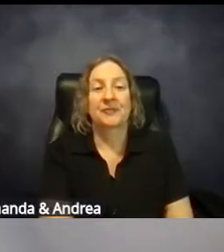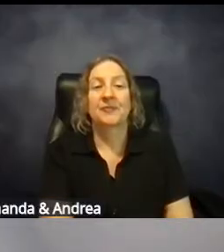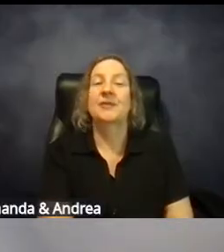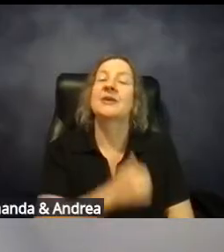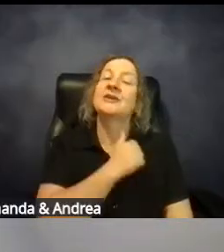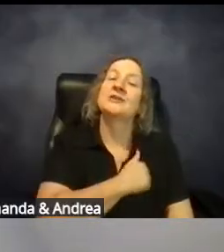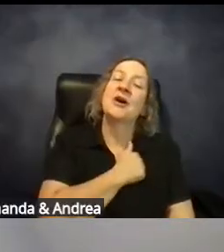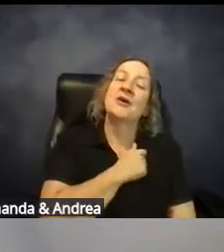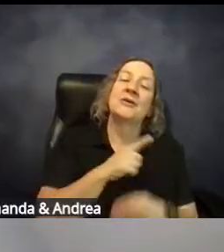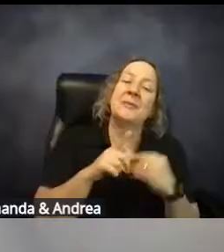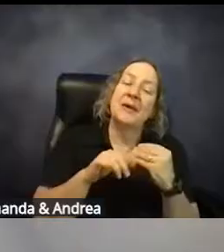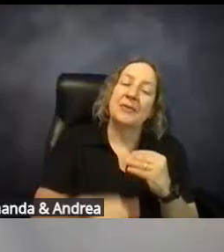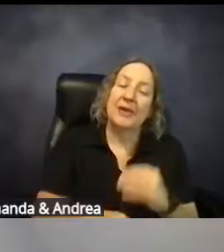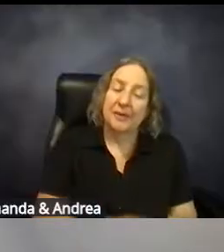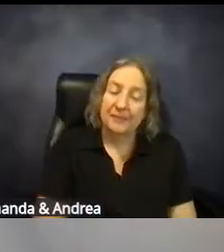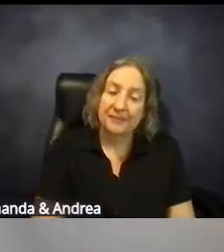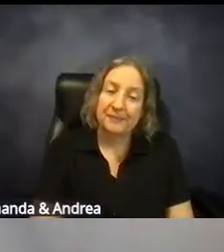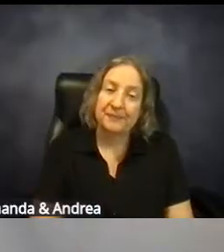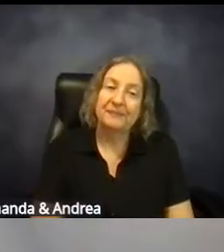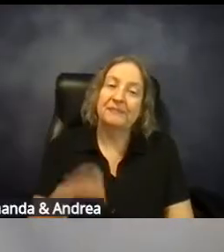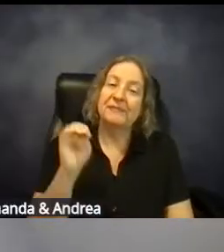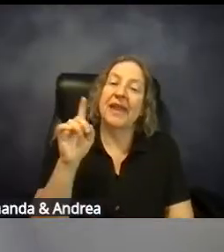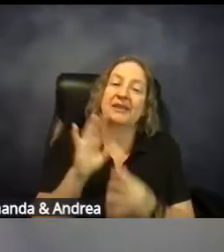Sorry about that.